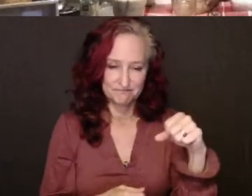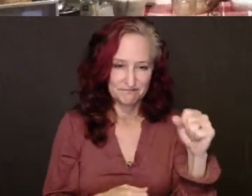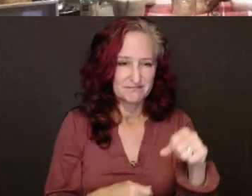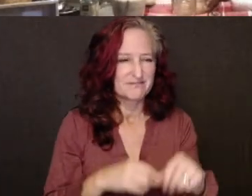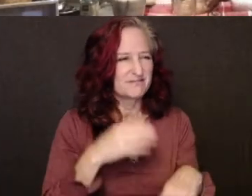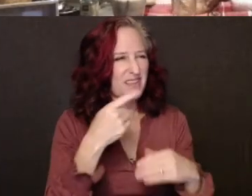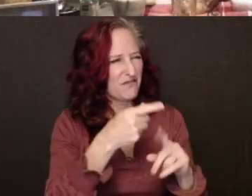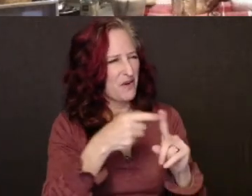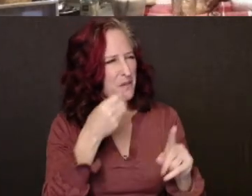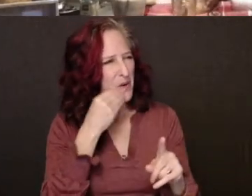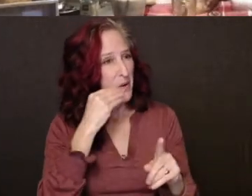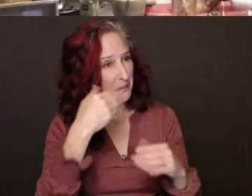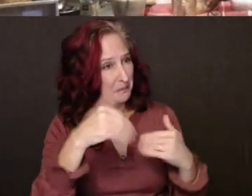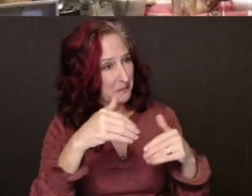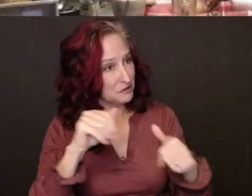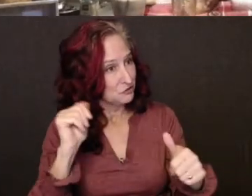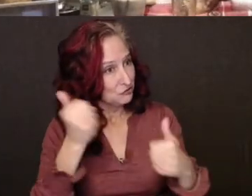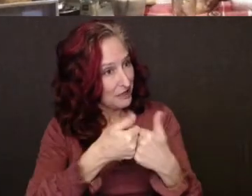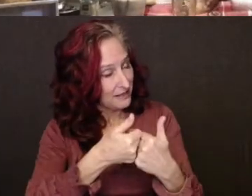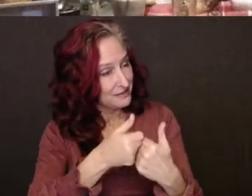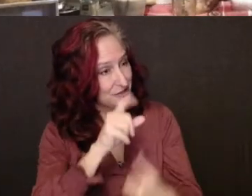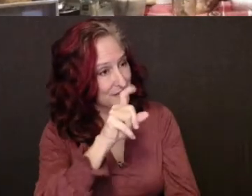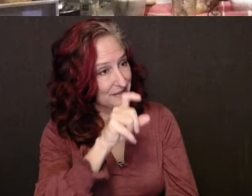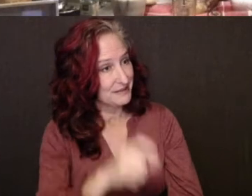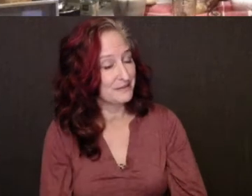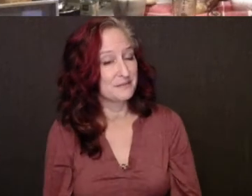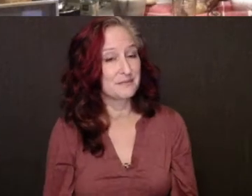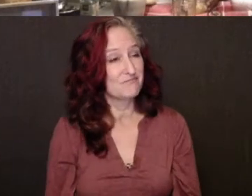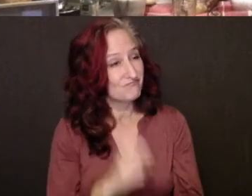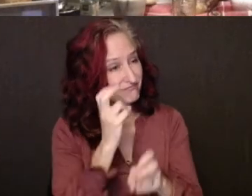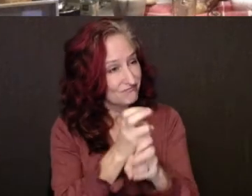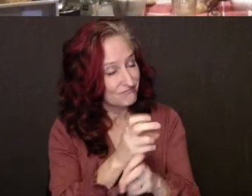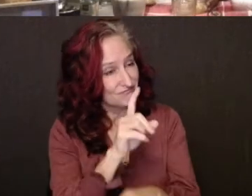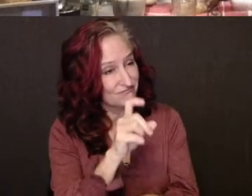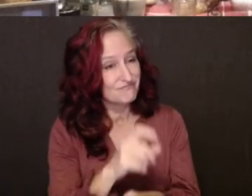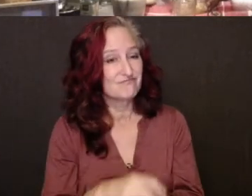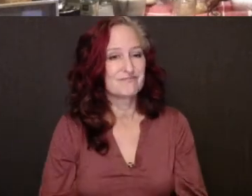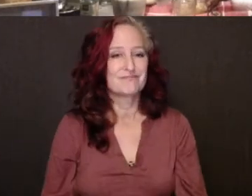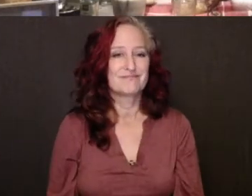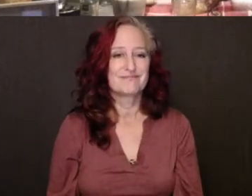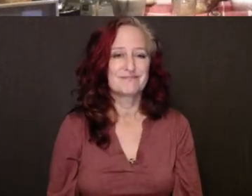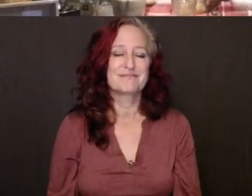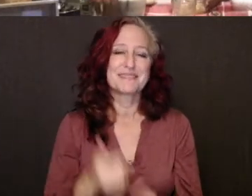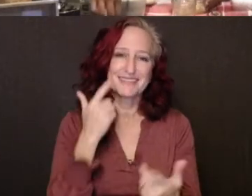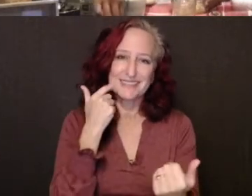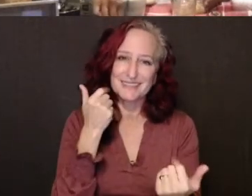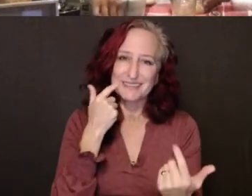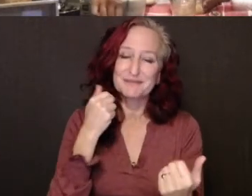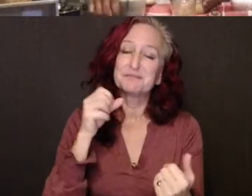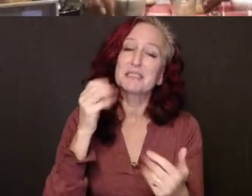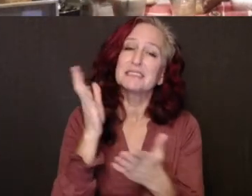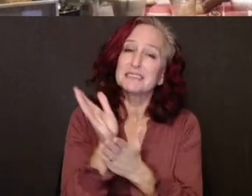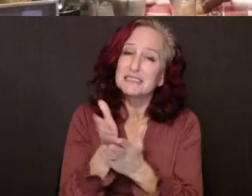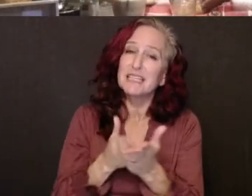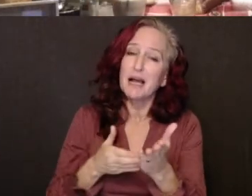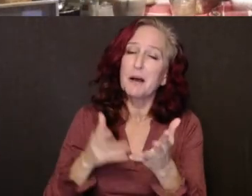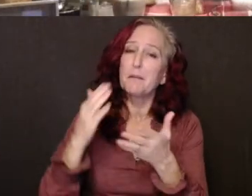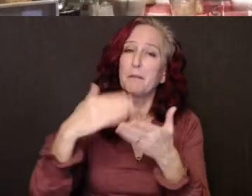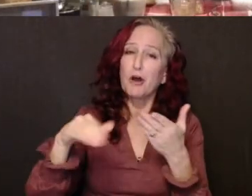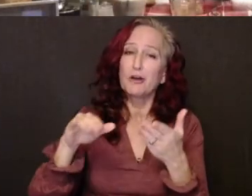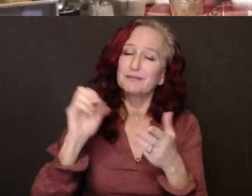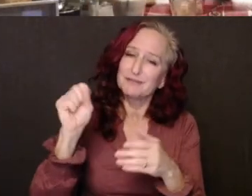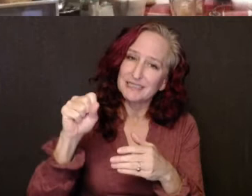So in case people aren't familiar with your Shrew's Kitchen, it's this wonderful vegan